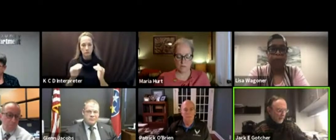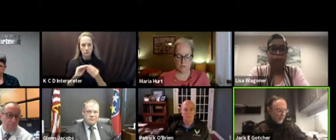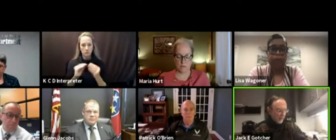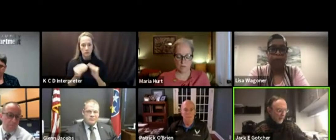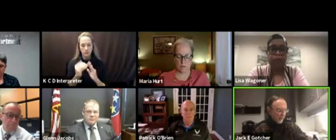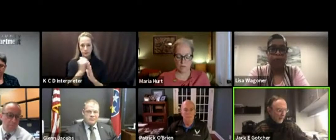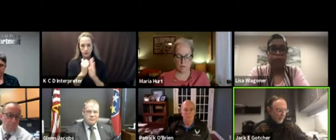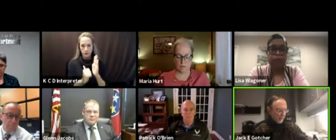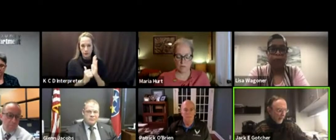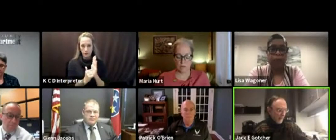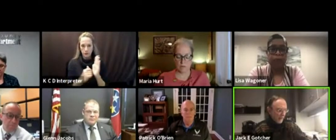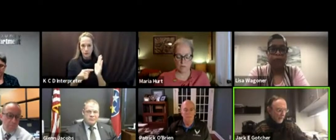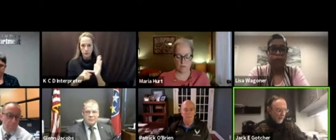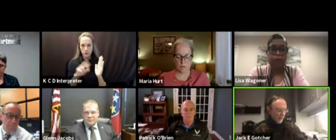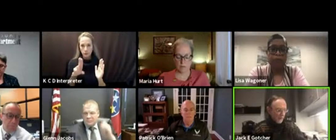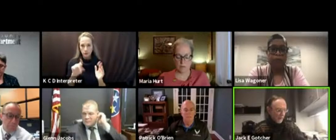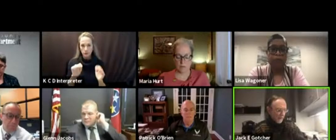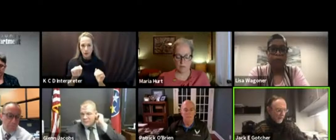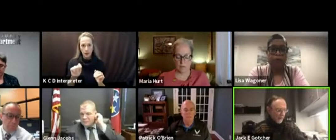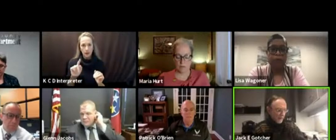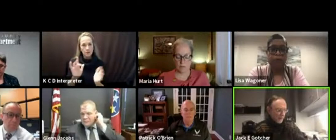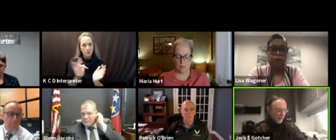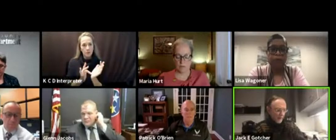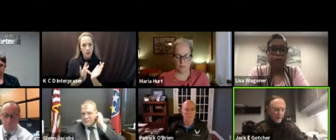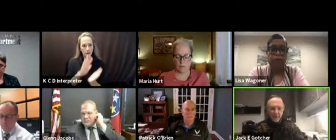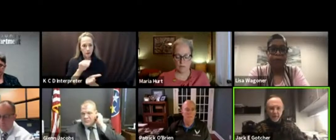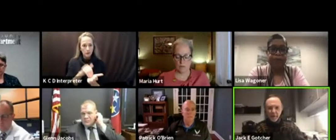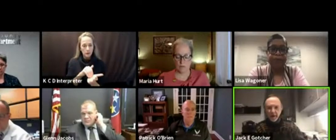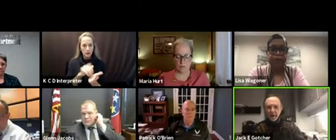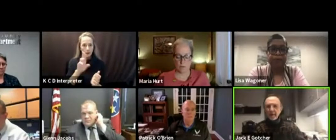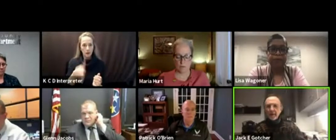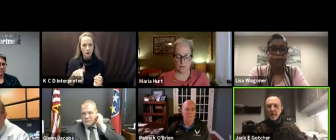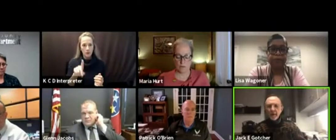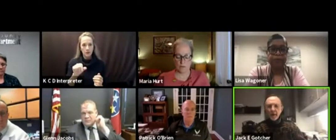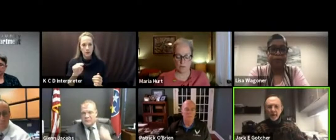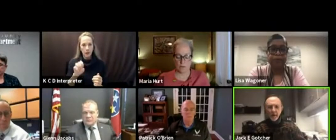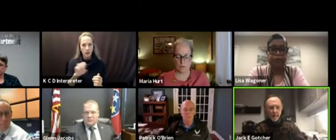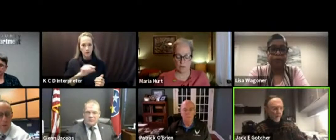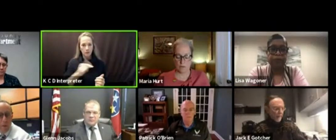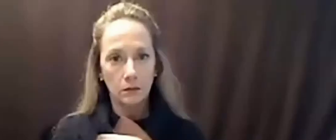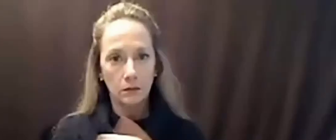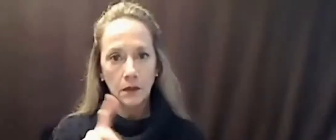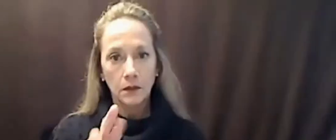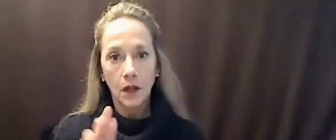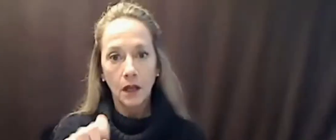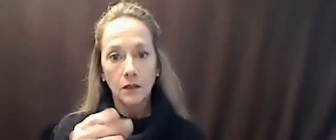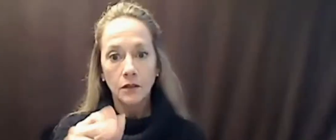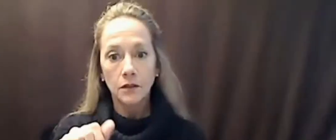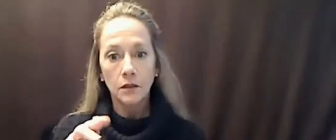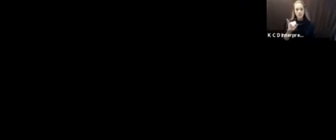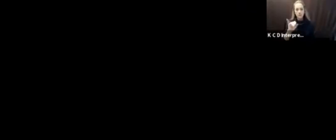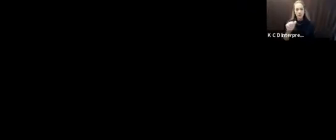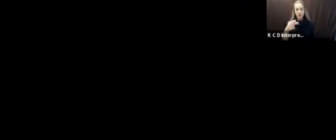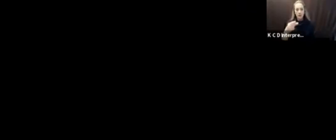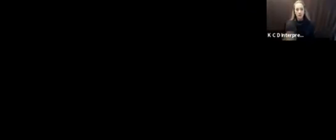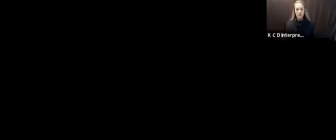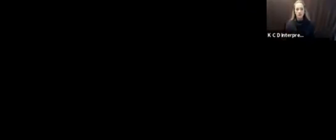agenda, which is UT Medical Center's Knoxville data update. Dr. Shamia, thank you. Thank